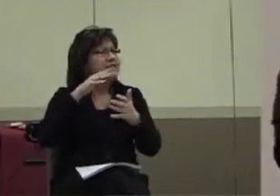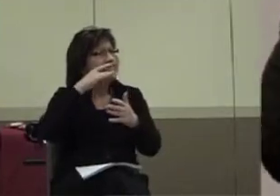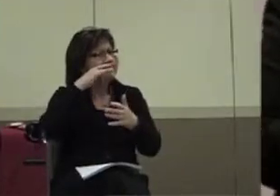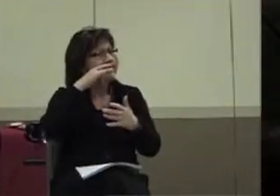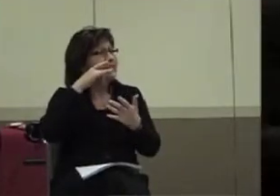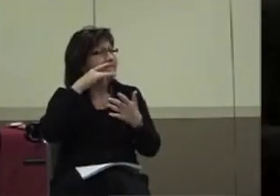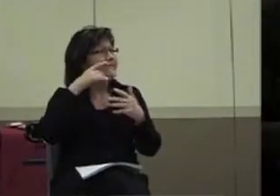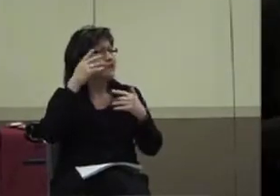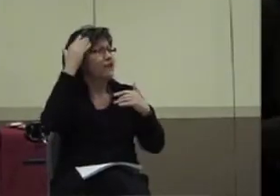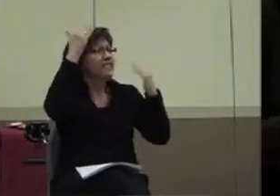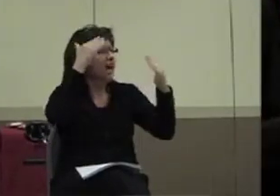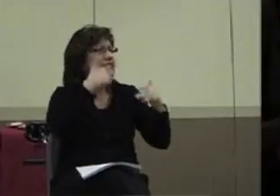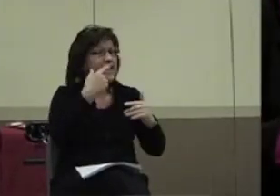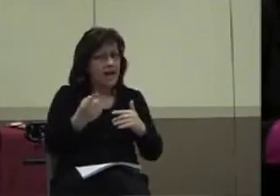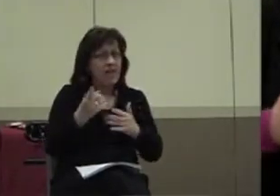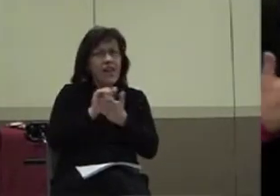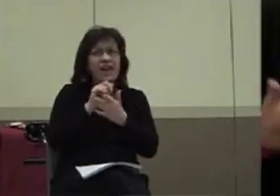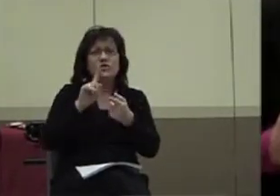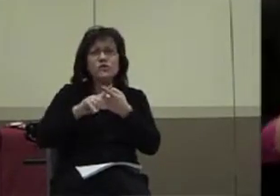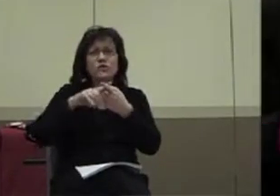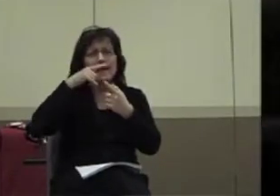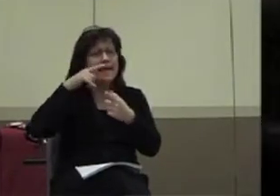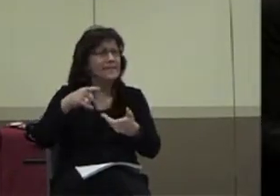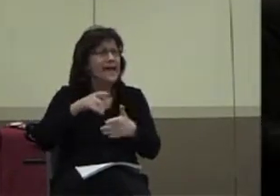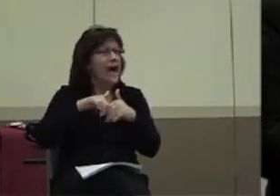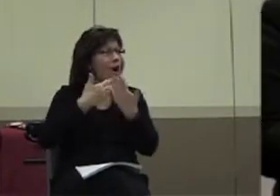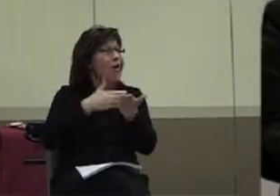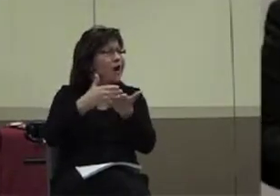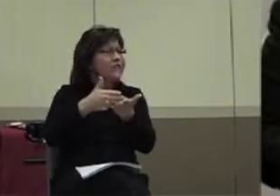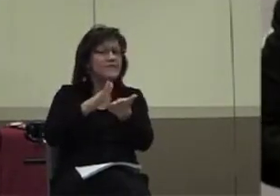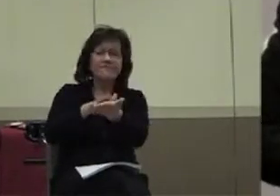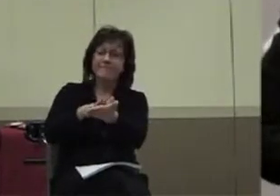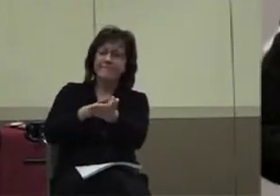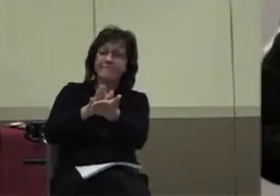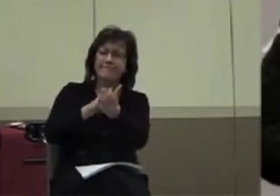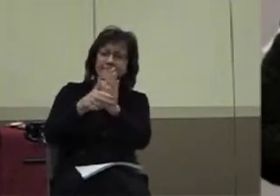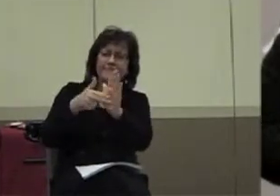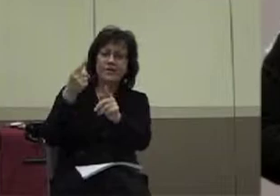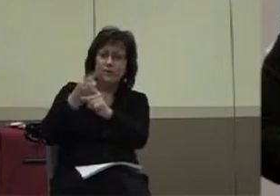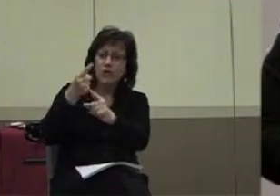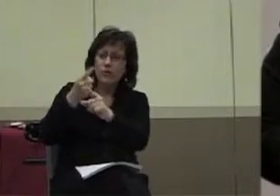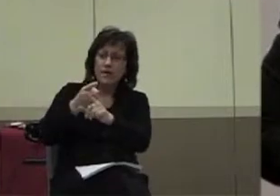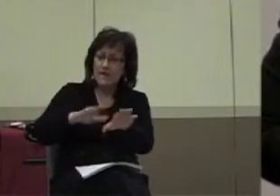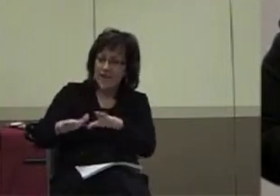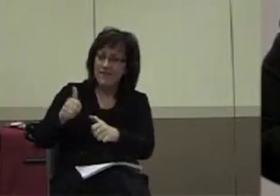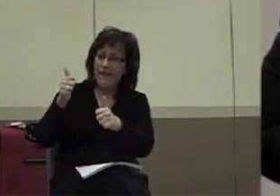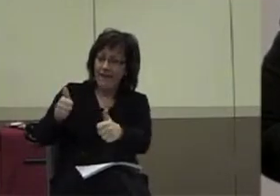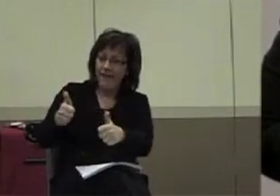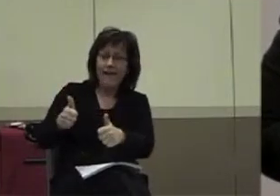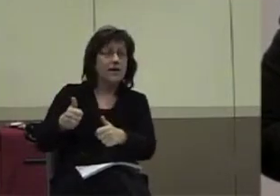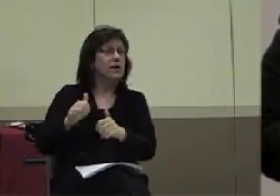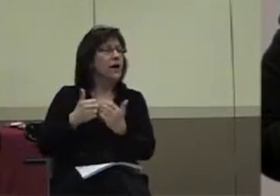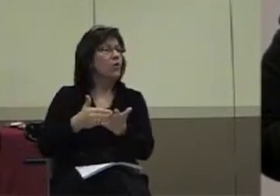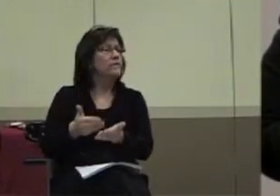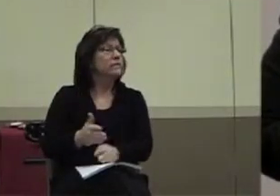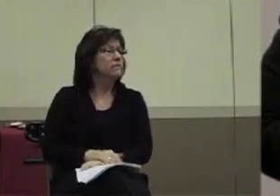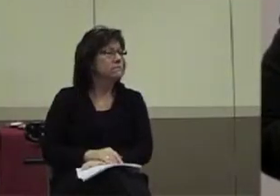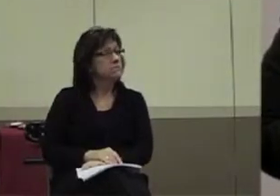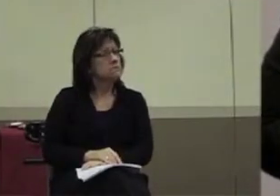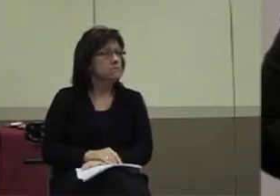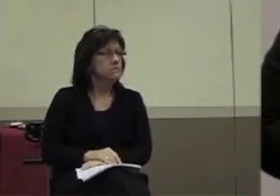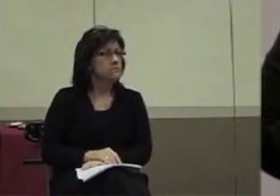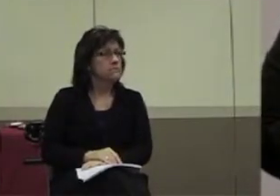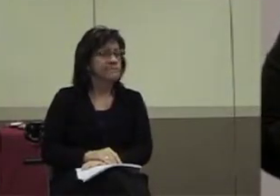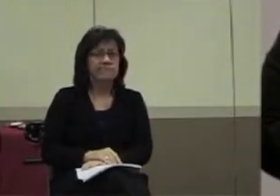did adults in the environment say things that complimented or labeled appropriate behavior? Yeah, not